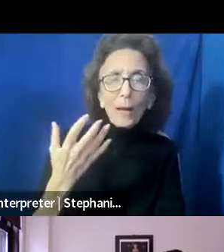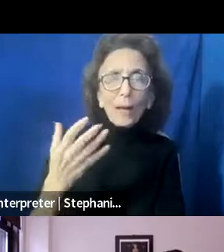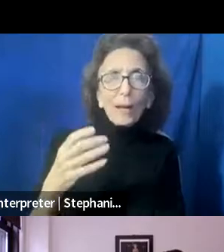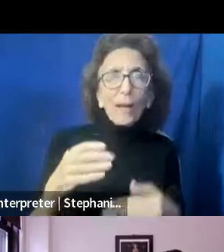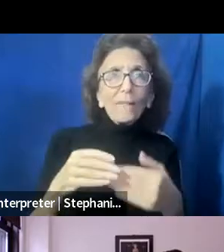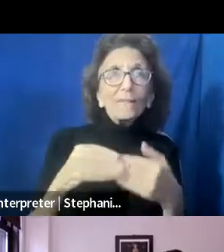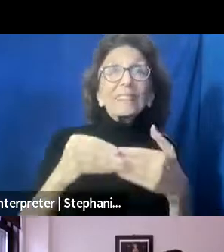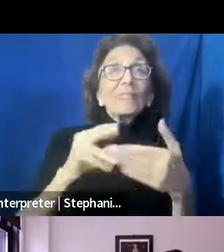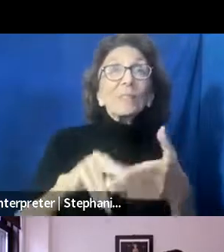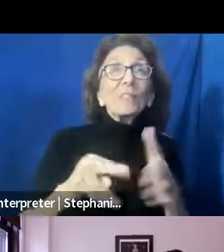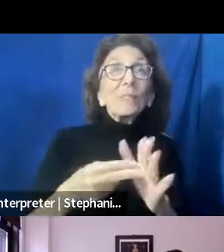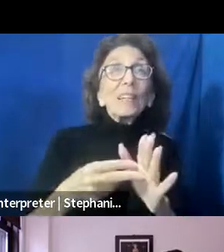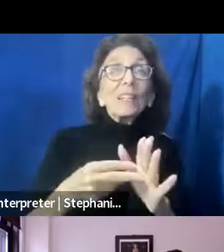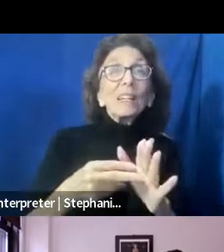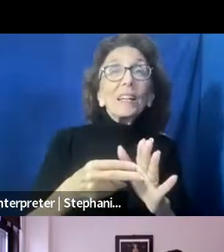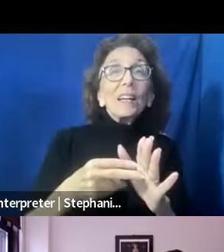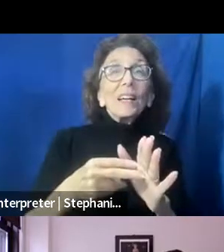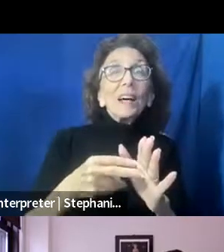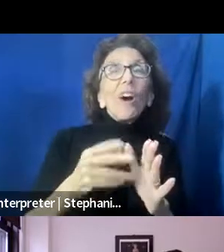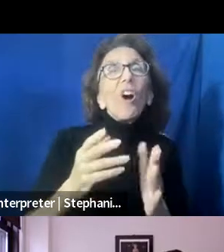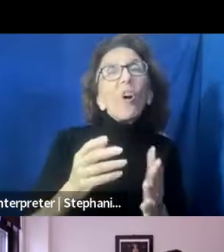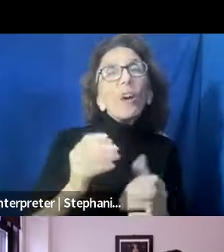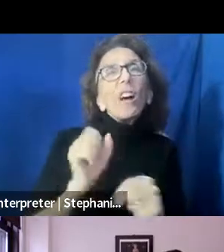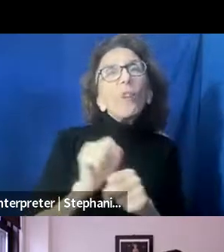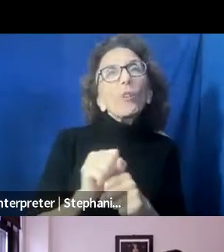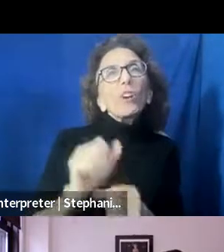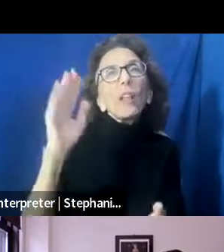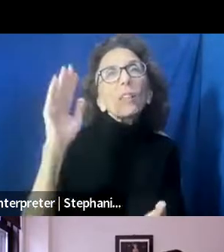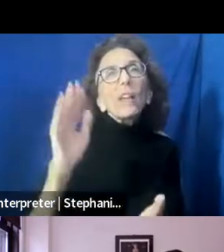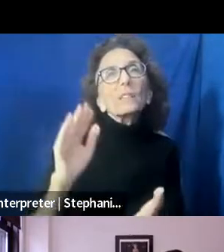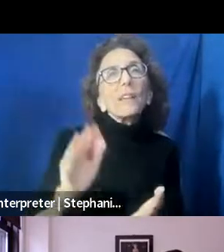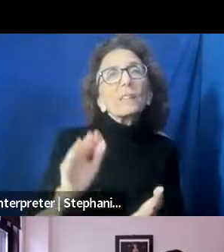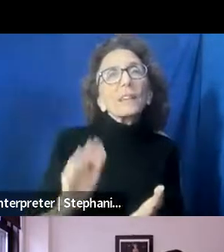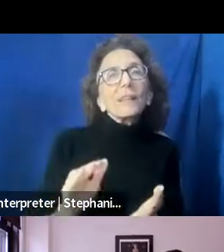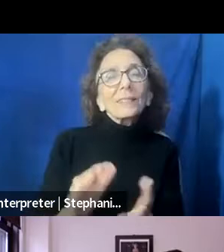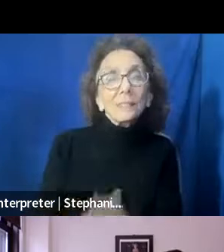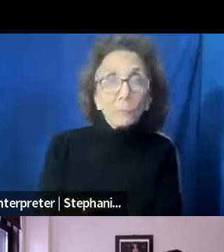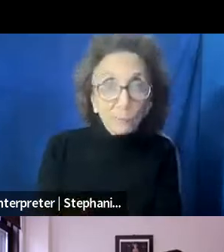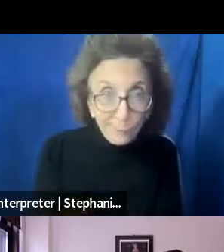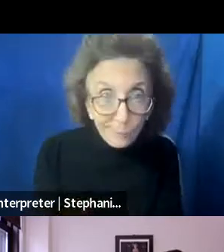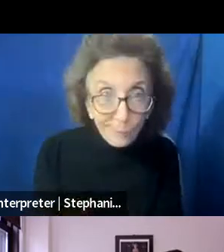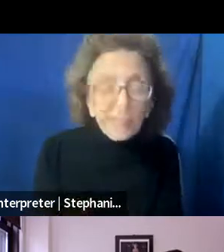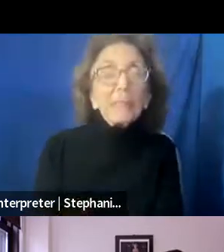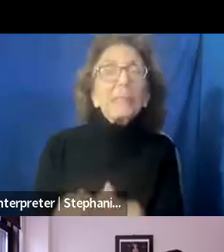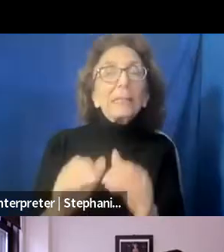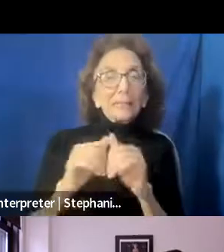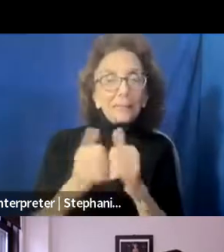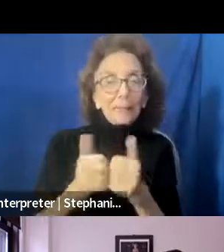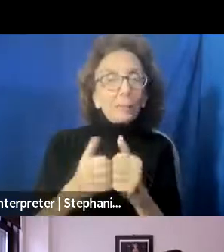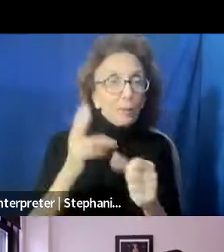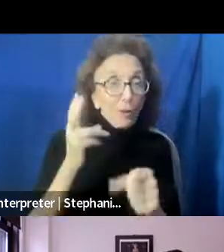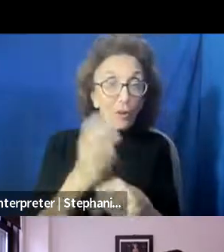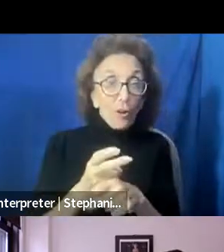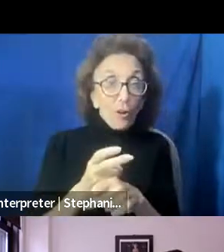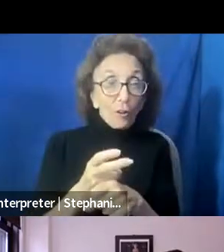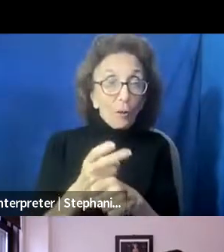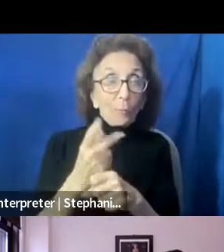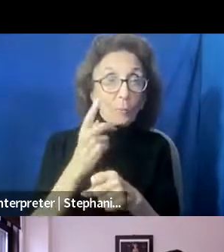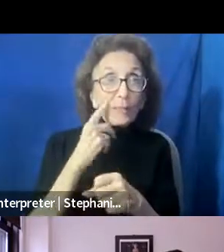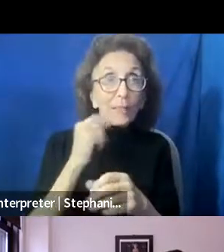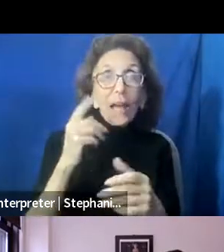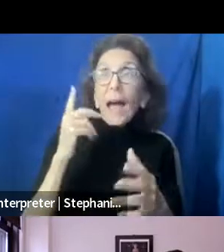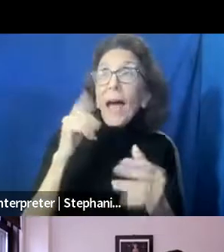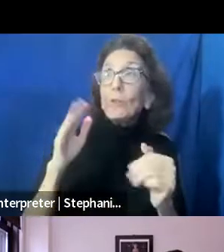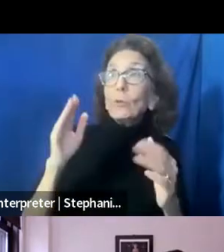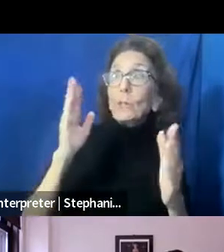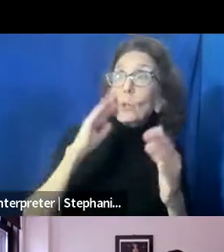backward, and that's also very hard to do. From not only in terms of other people's expectations, but